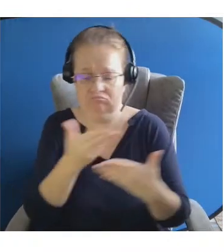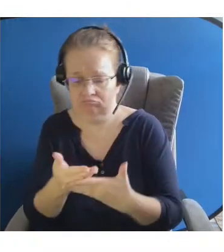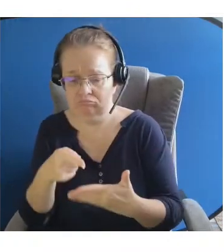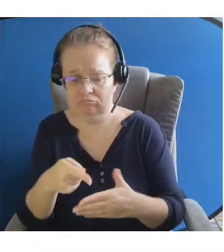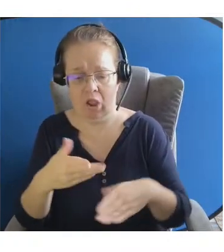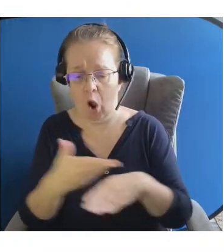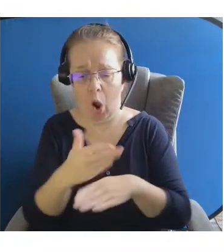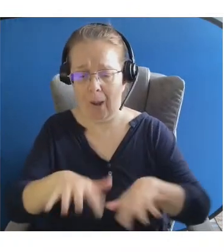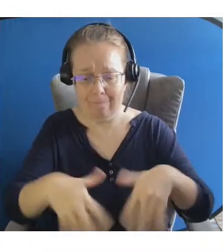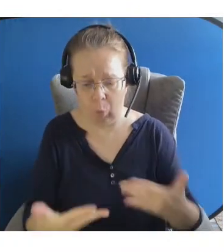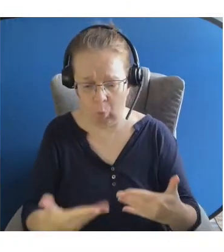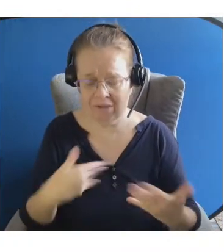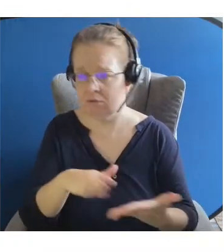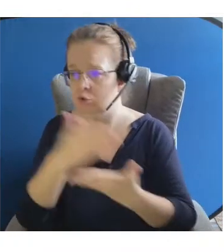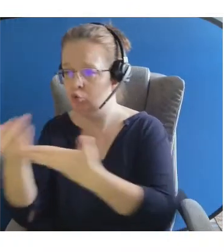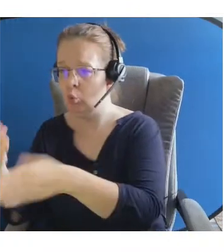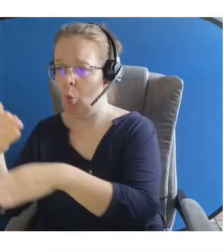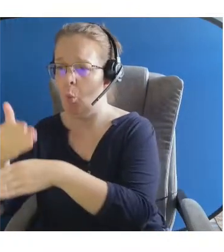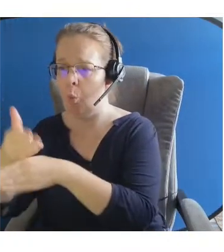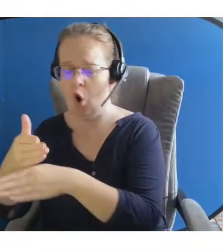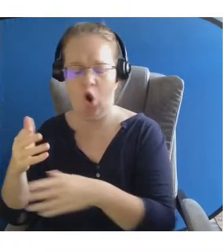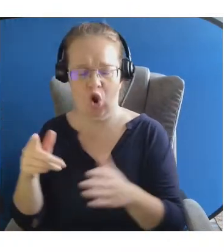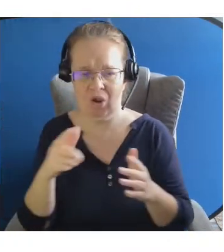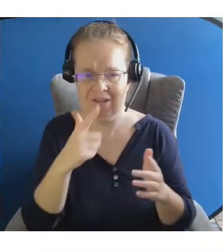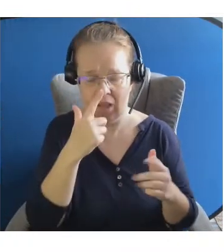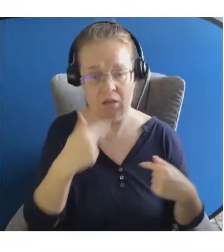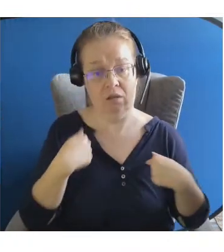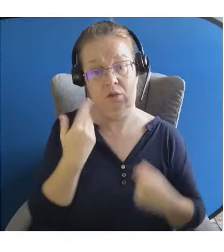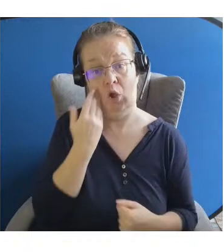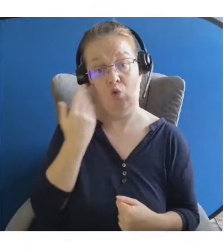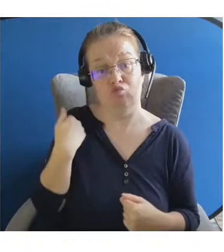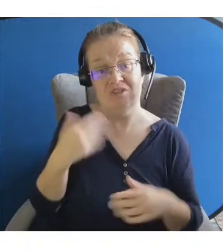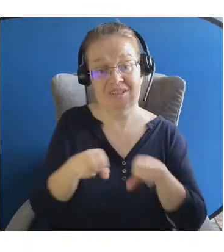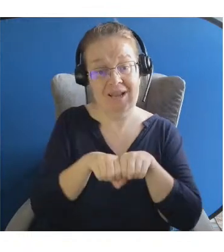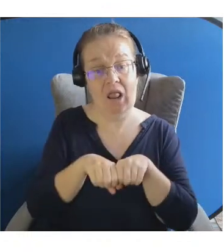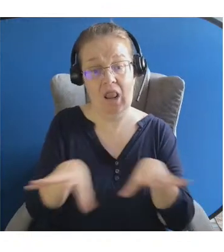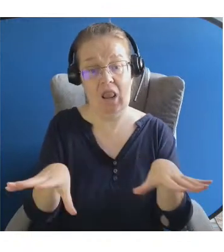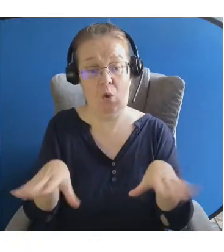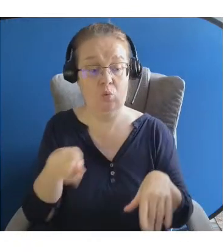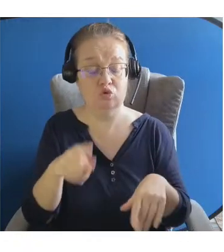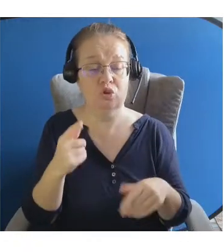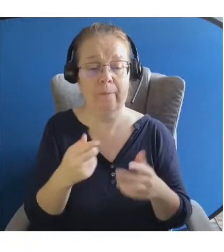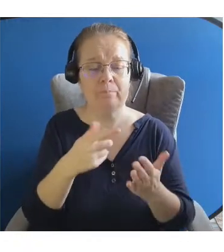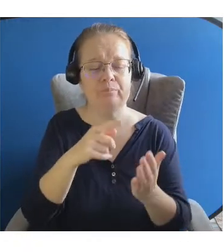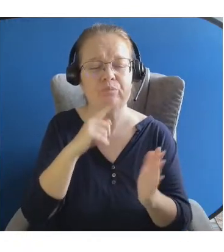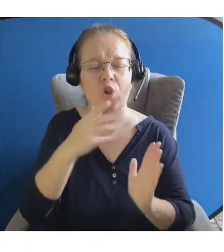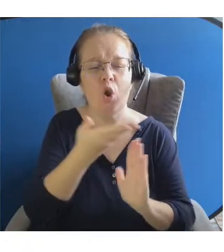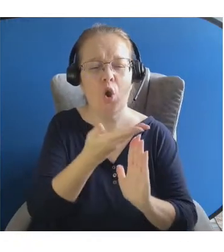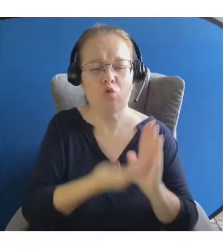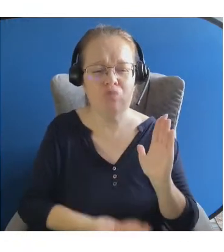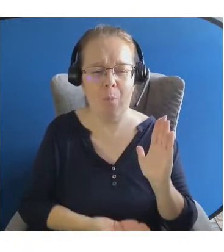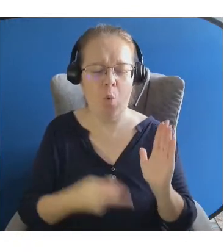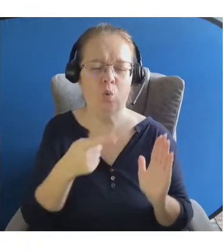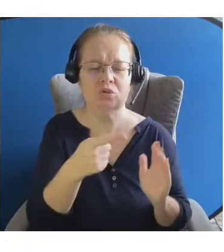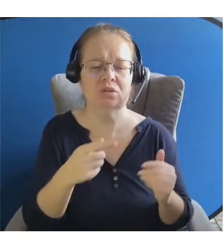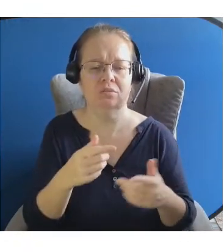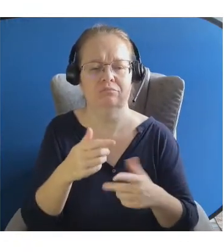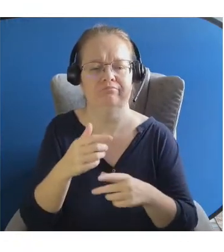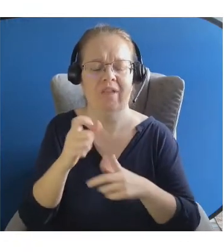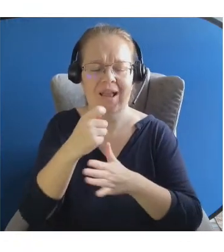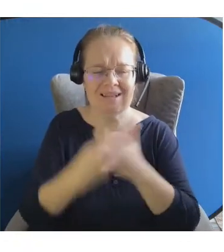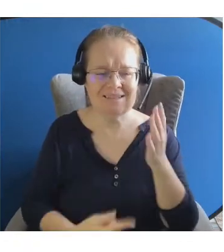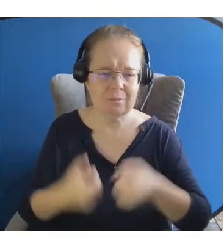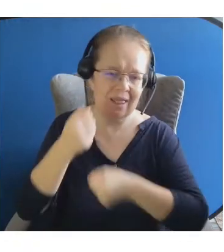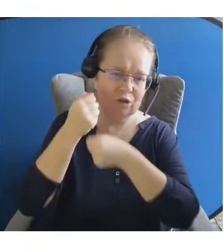workforce. We recently launched a report that recommended creating a disability champion to help create a more